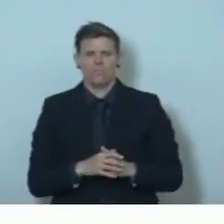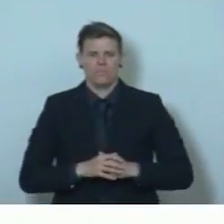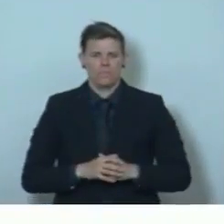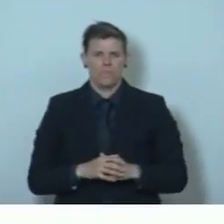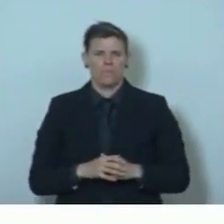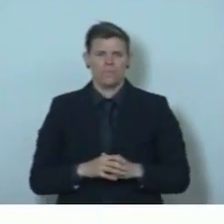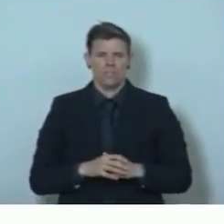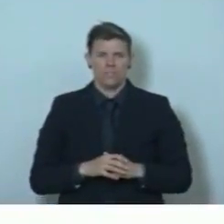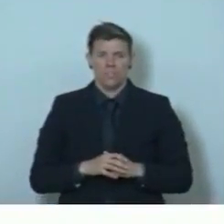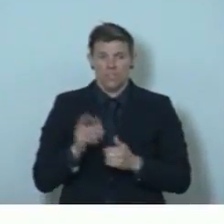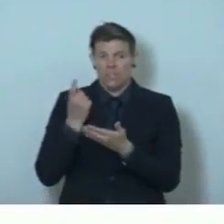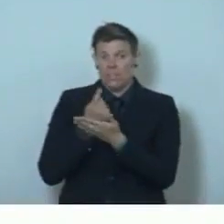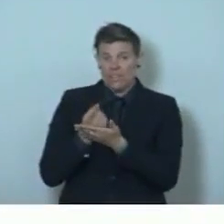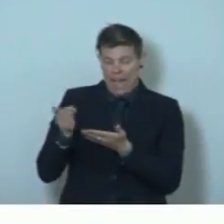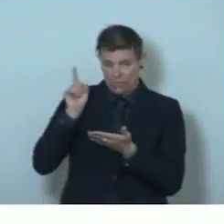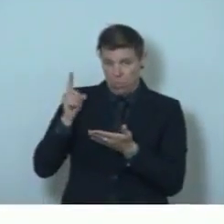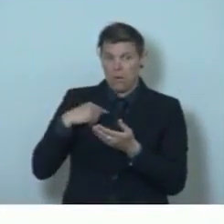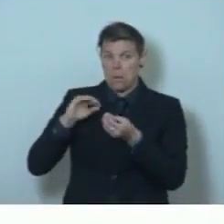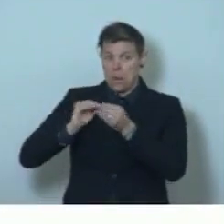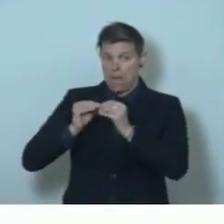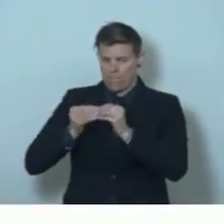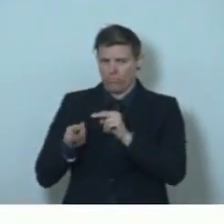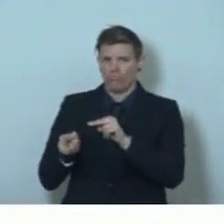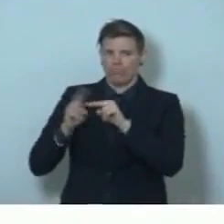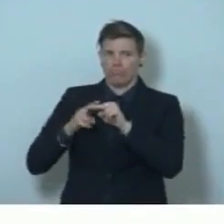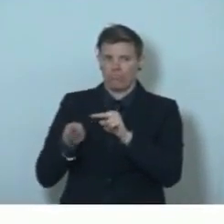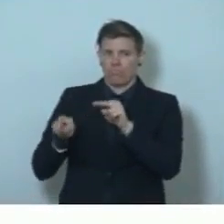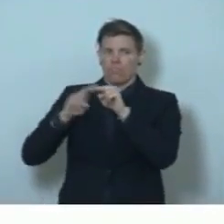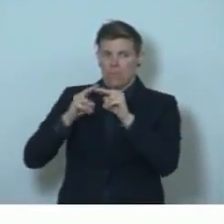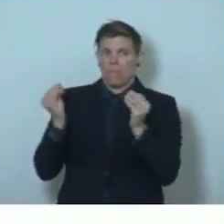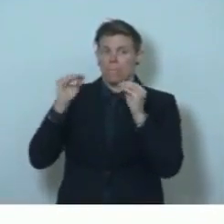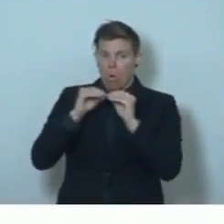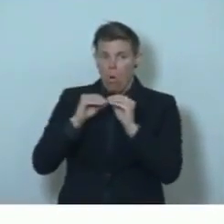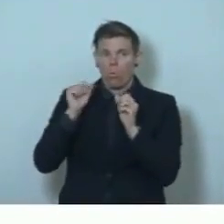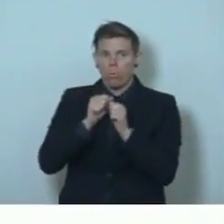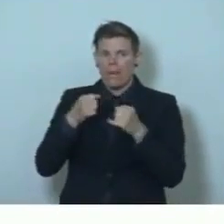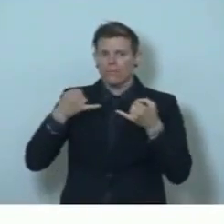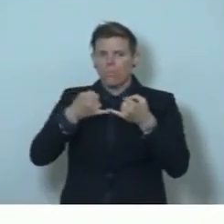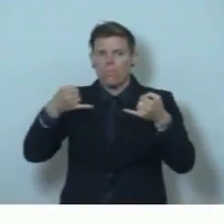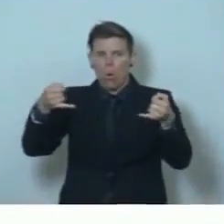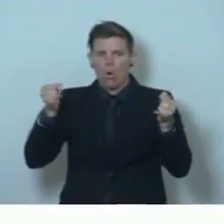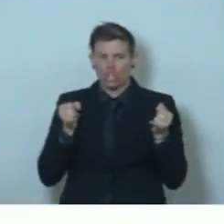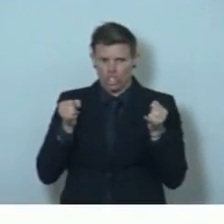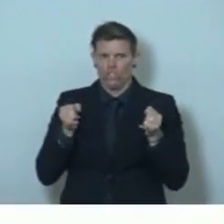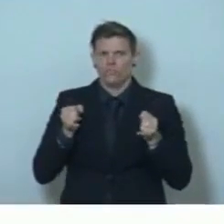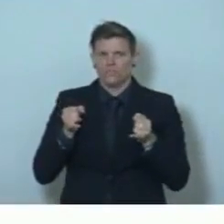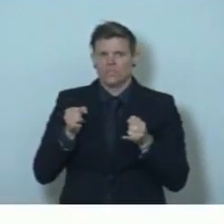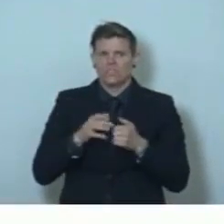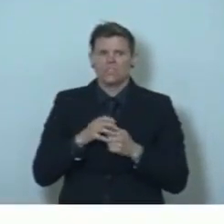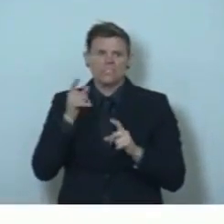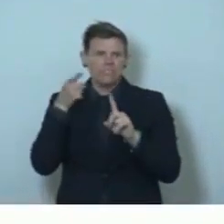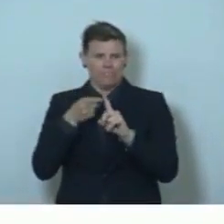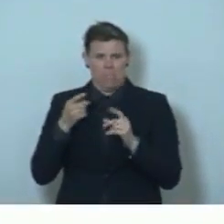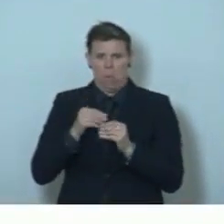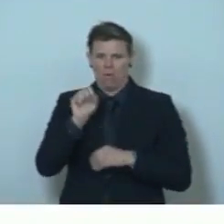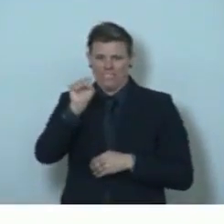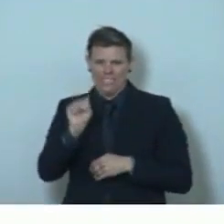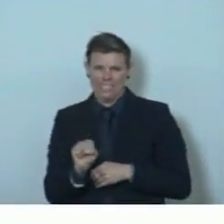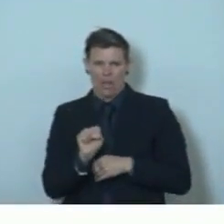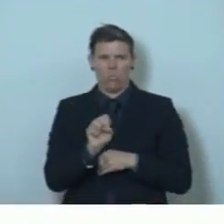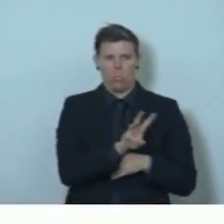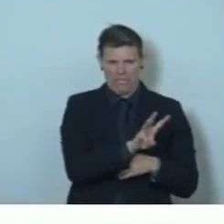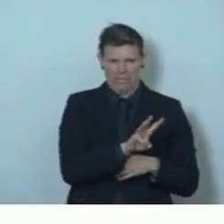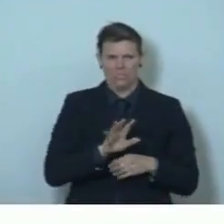are increasing our presence in border communities, primarily in the Southwest, which Secretary Scrace